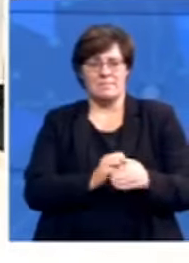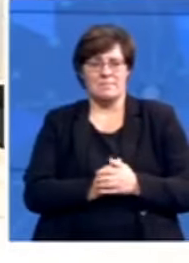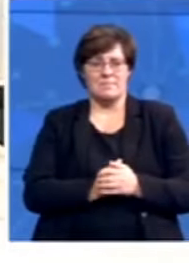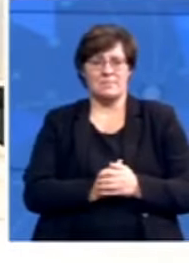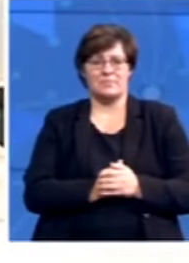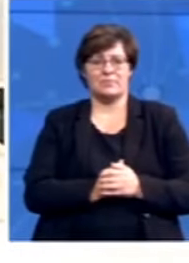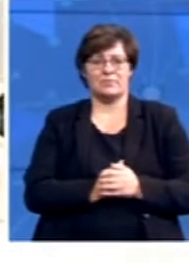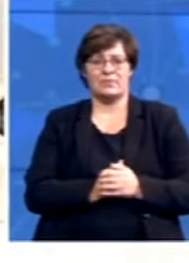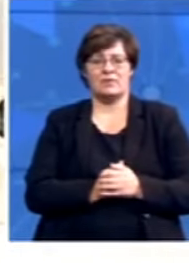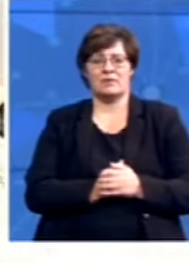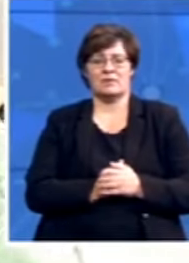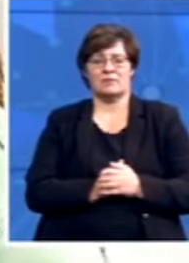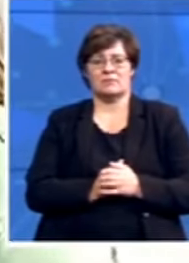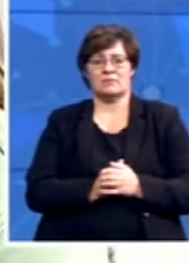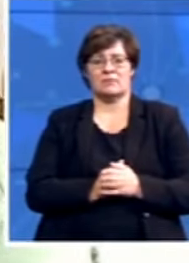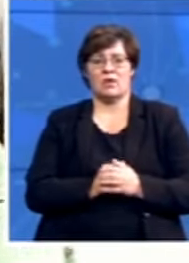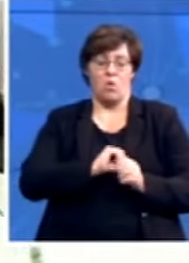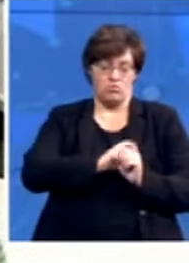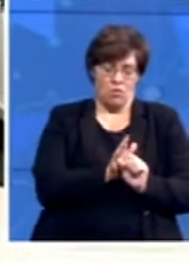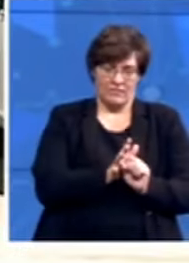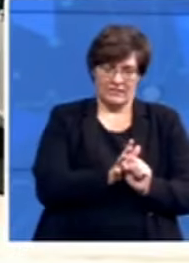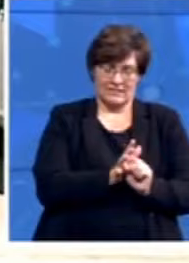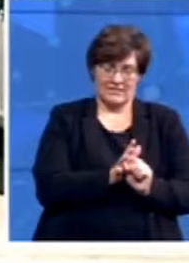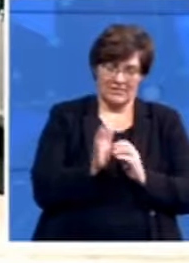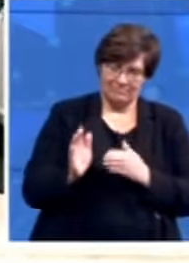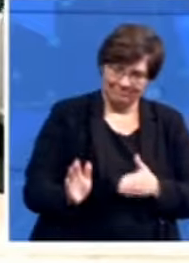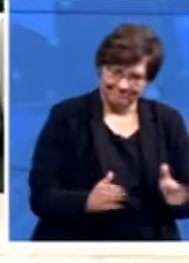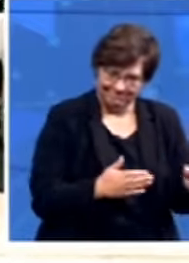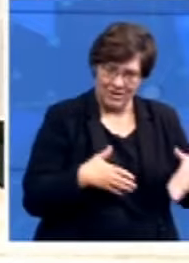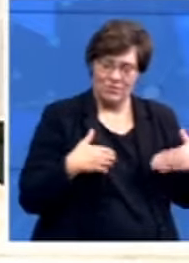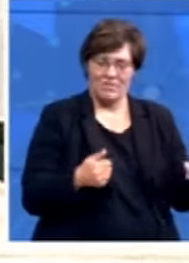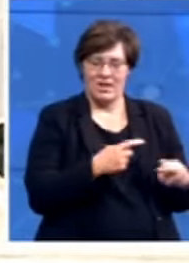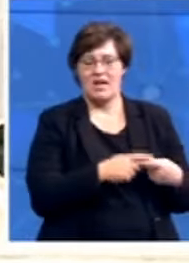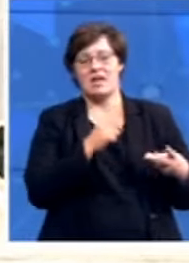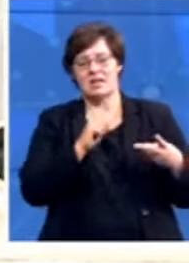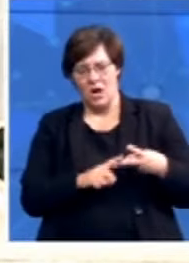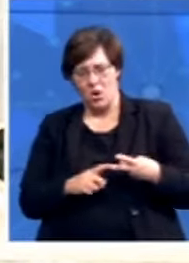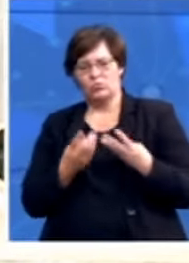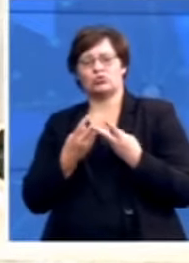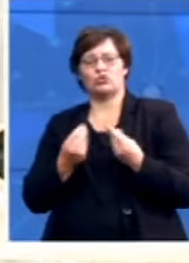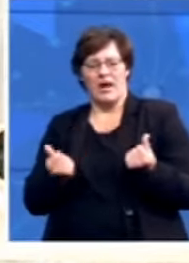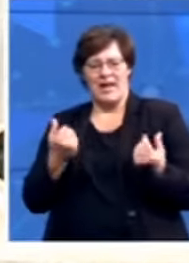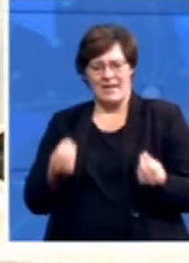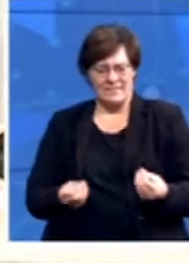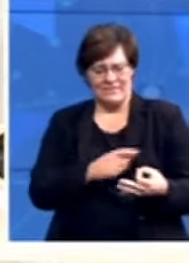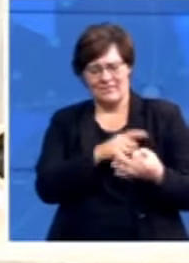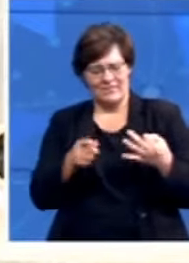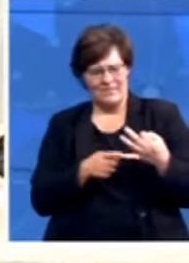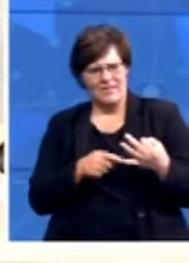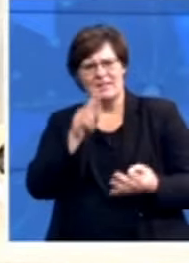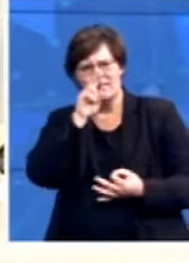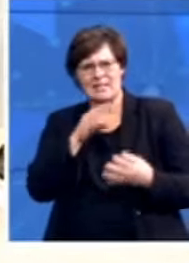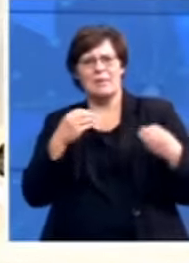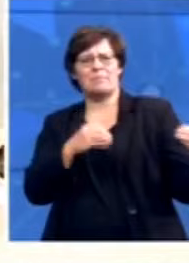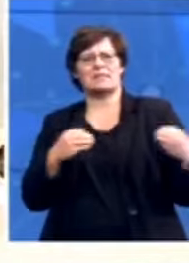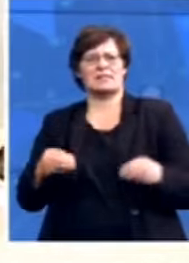COVID-19. We also have an issue of a drought here. How conducive is doing business at Nelson Mandela during